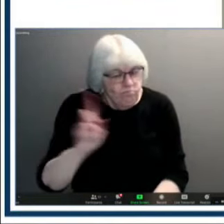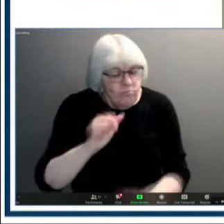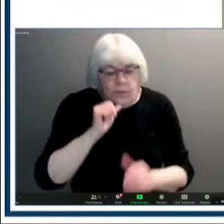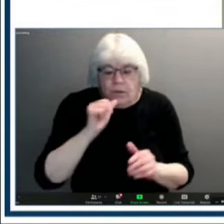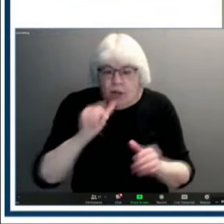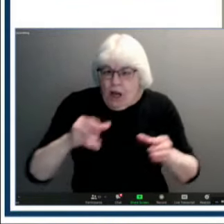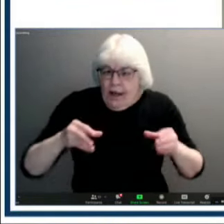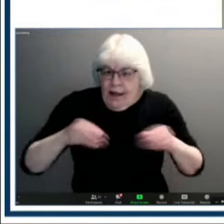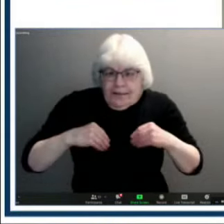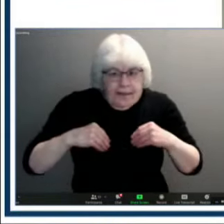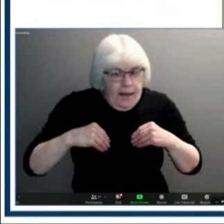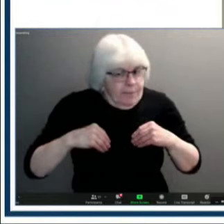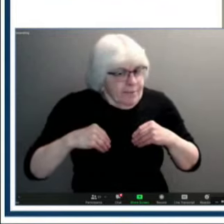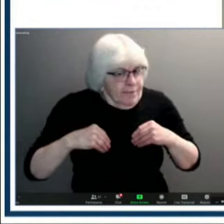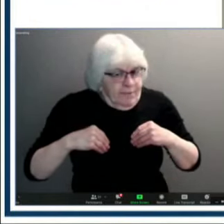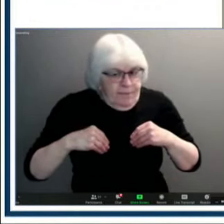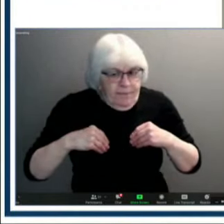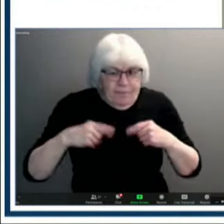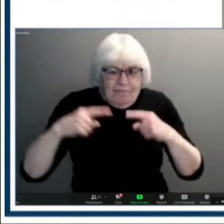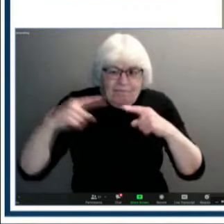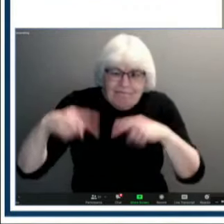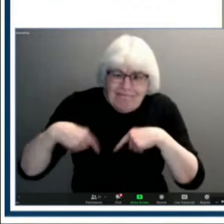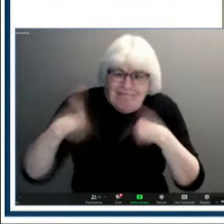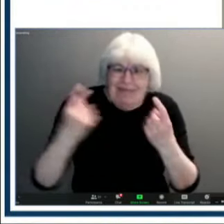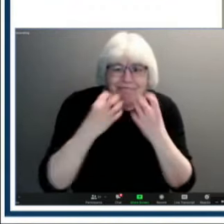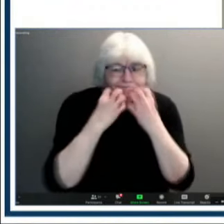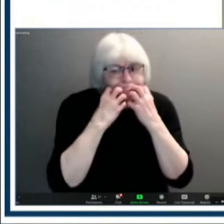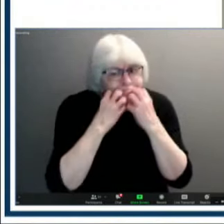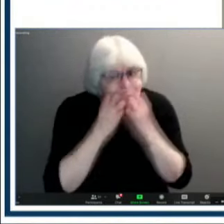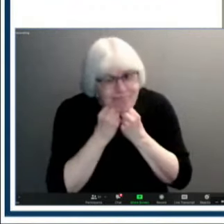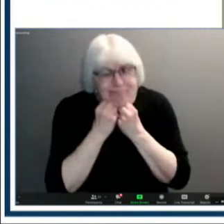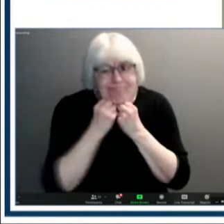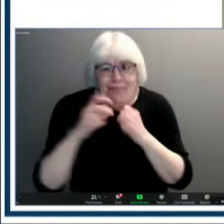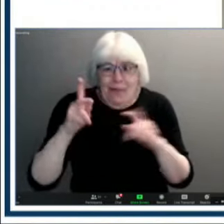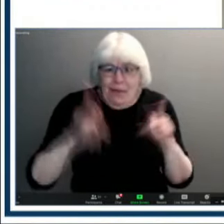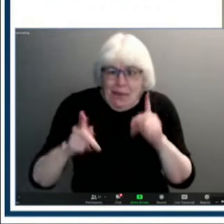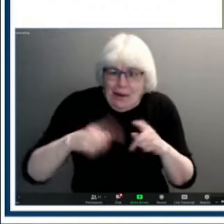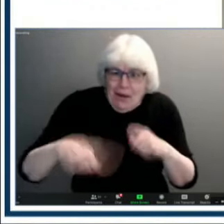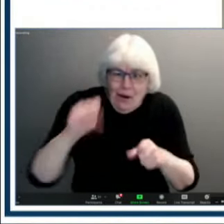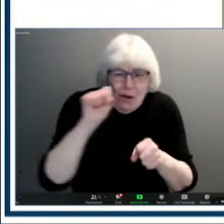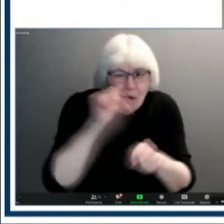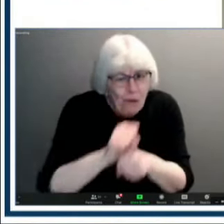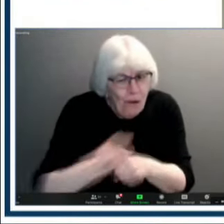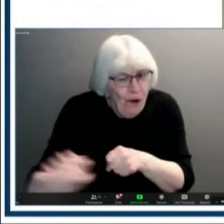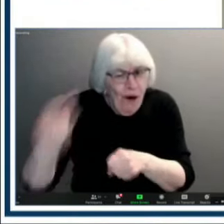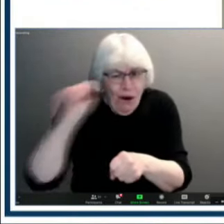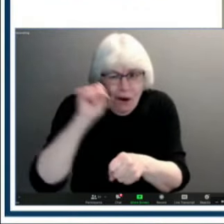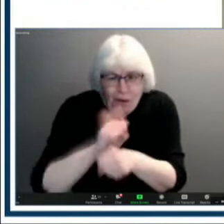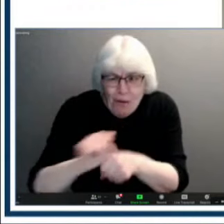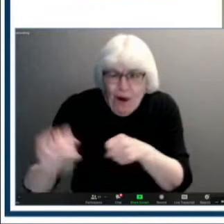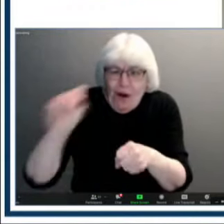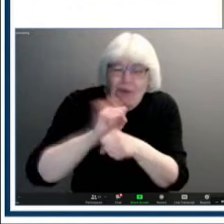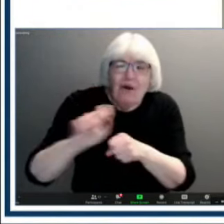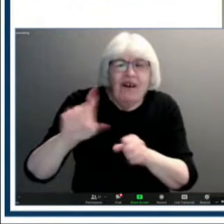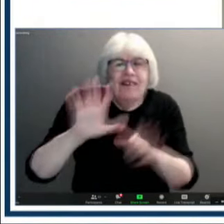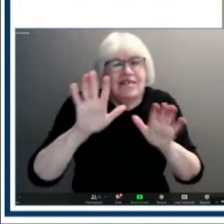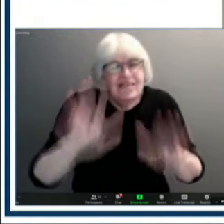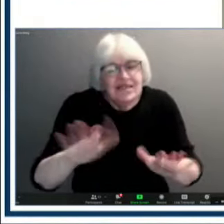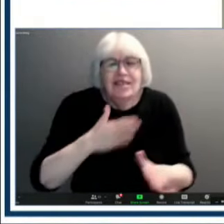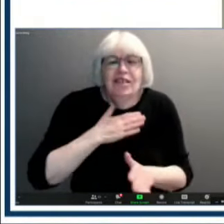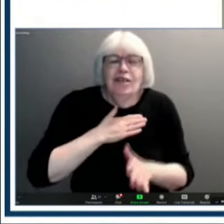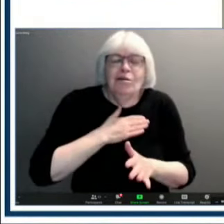supporting one another by making personal sacrifices for our collective well-being. So please, let's not stop that